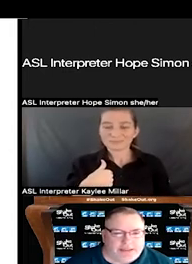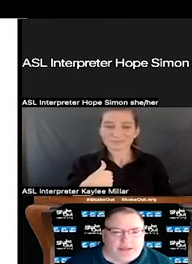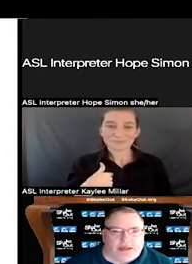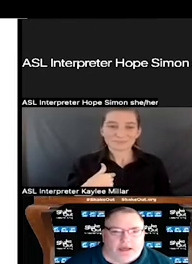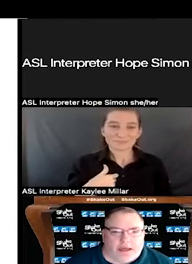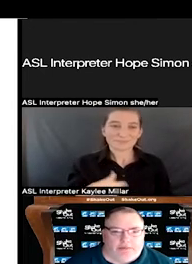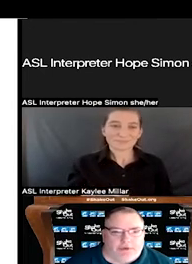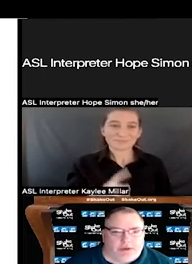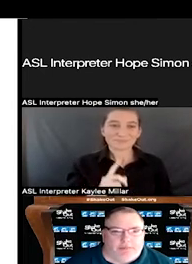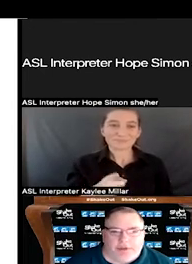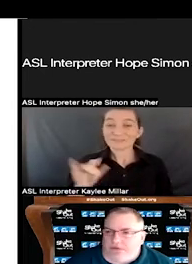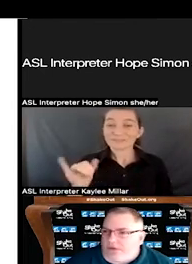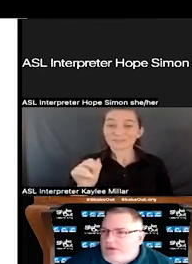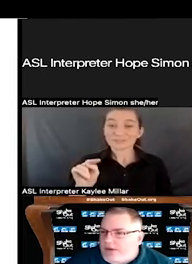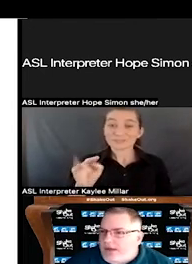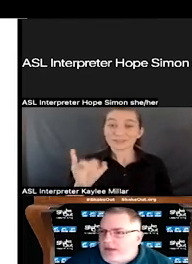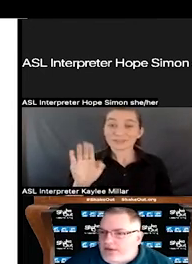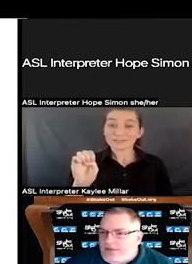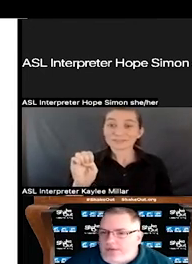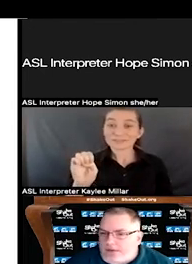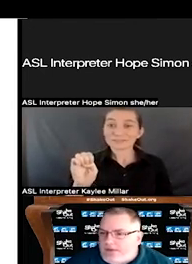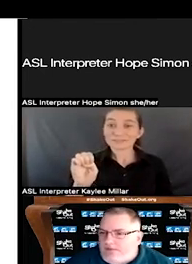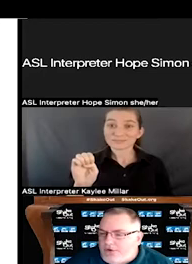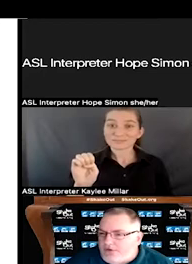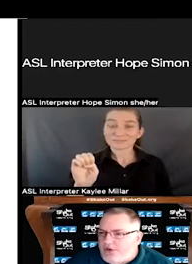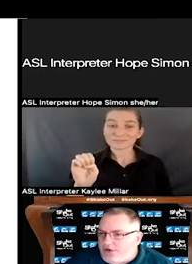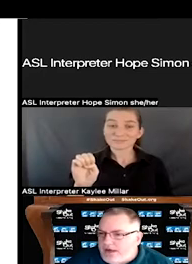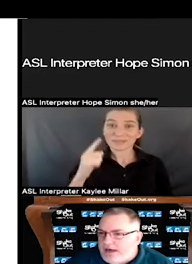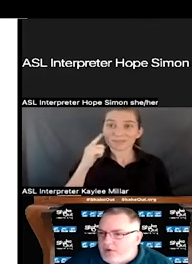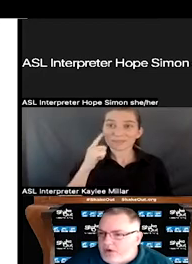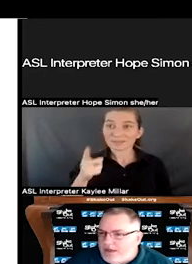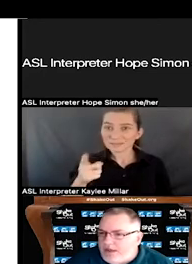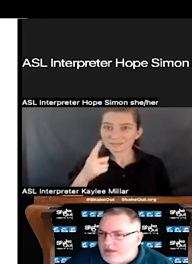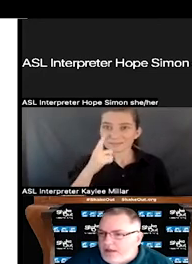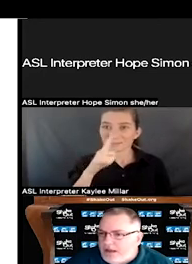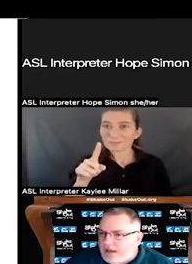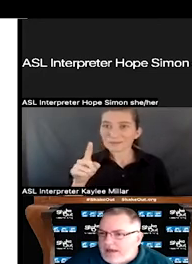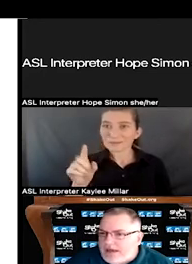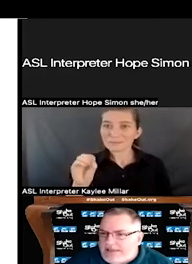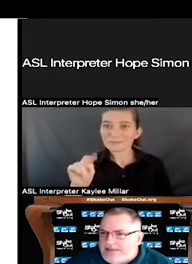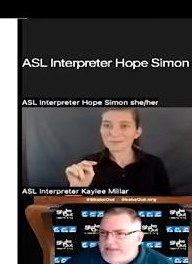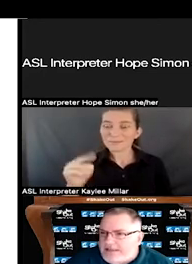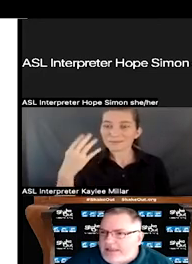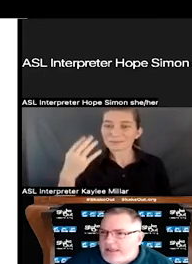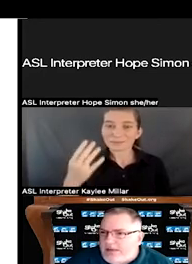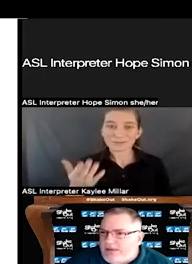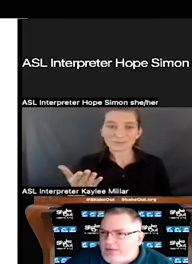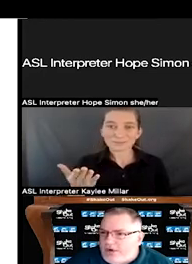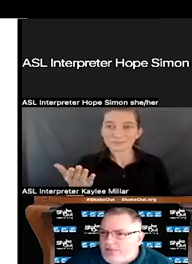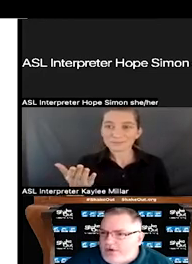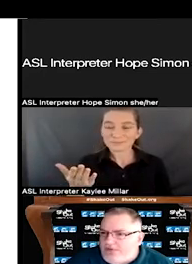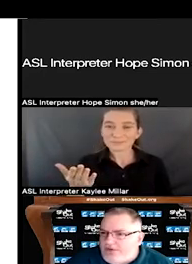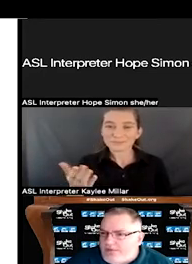Janice, I believe if you could turn your camera on and